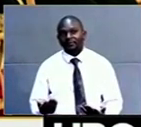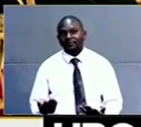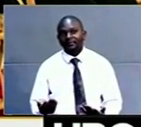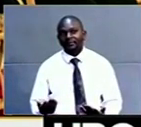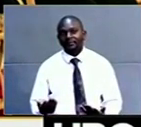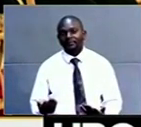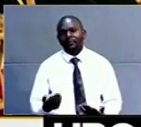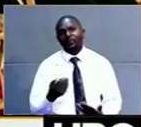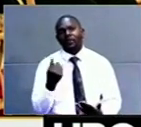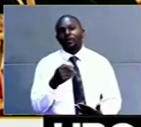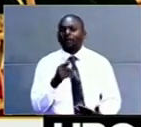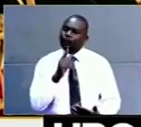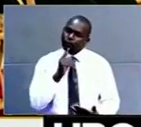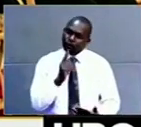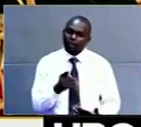Just order